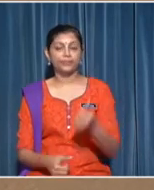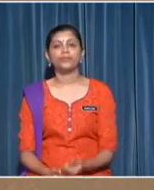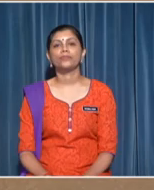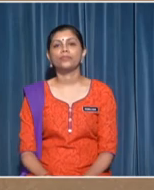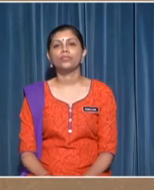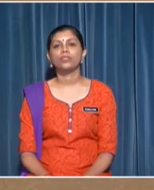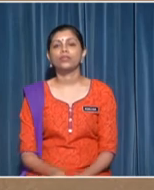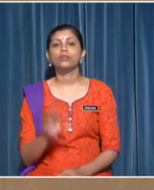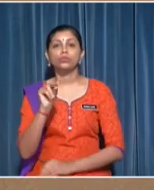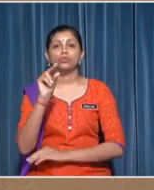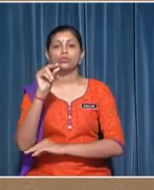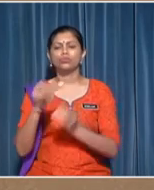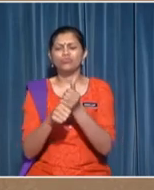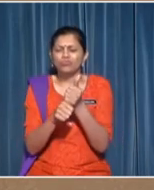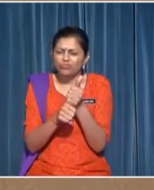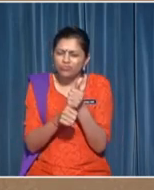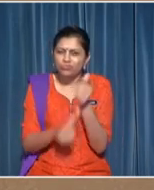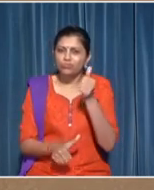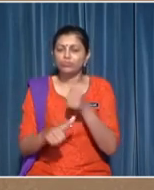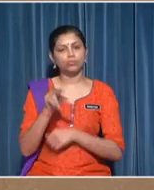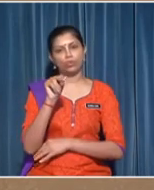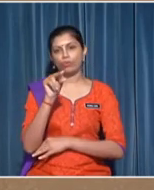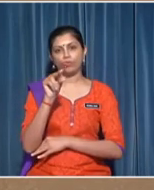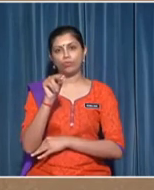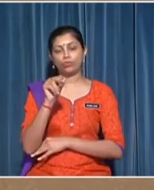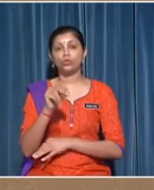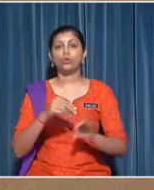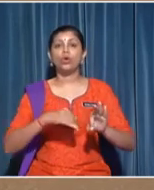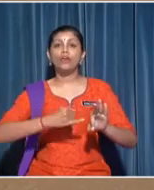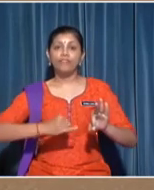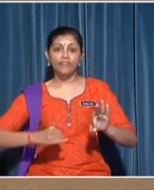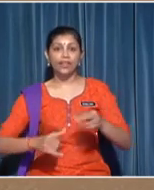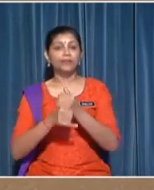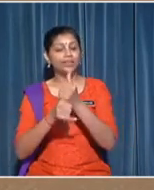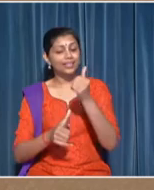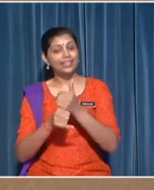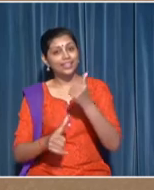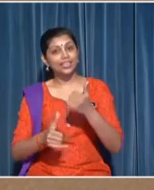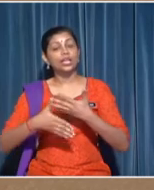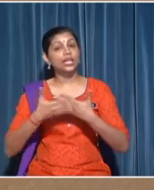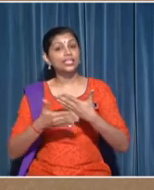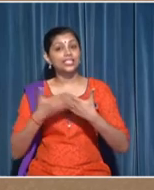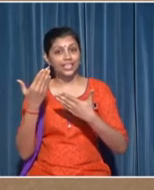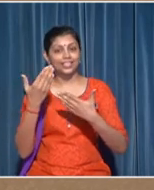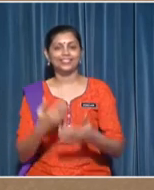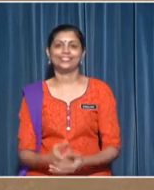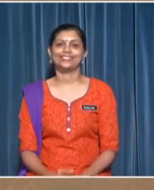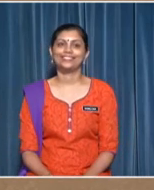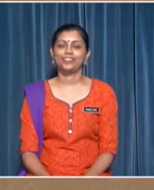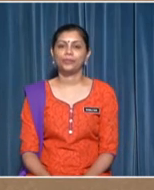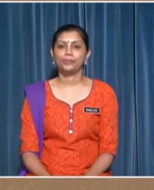getting constipation. Fiber will absorb water, thus solidify our stool or